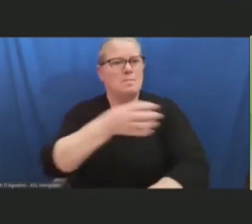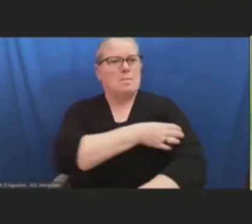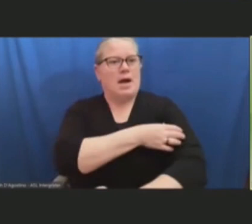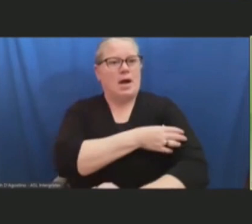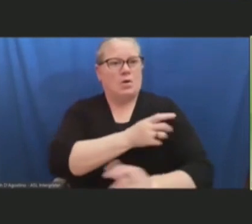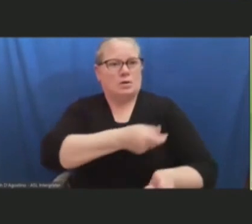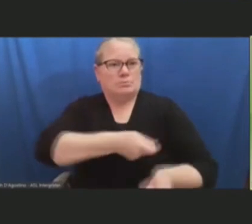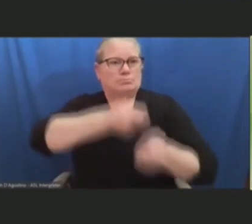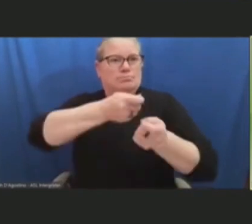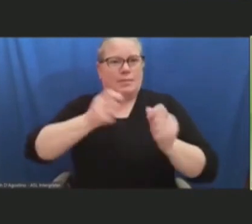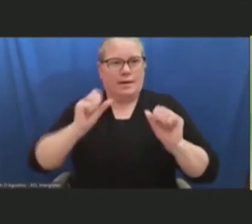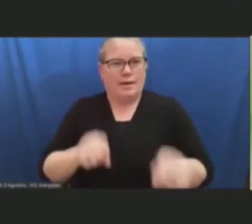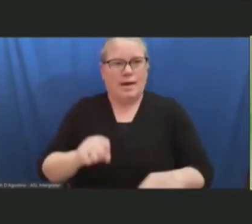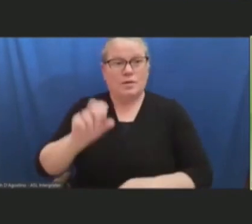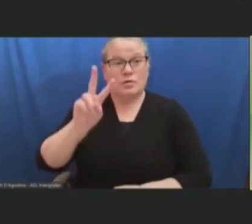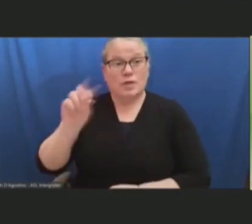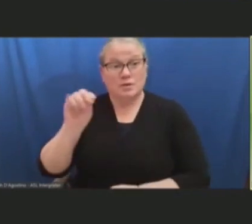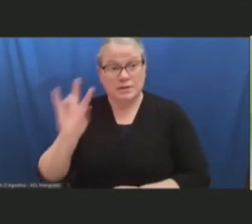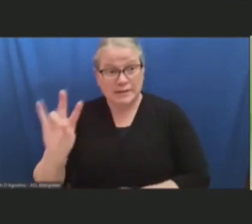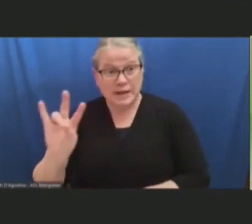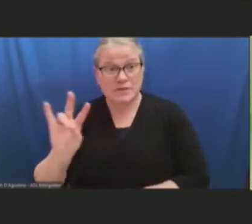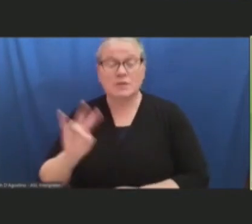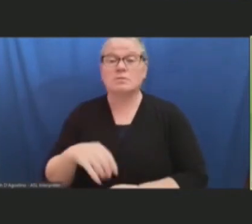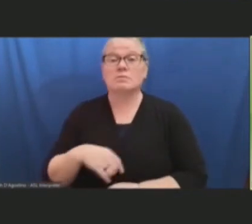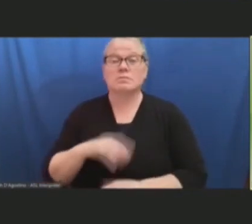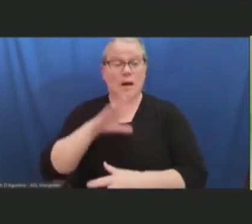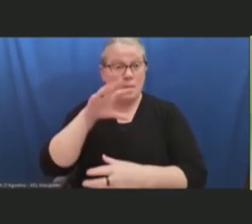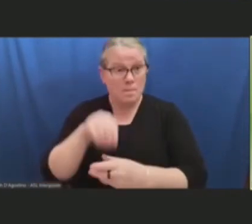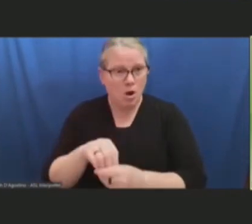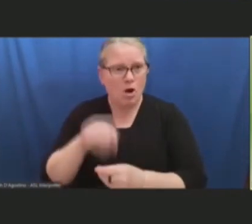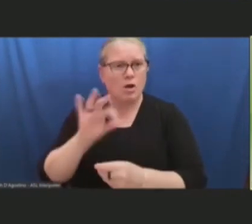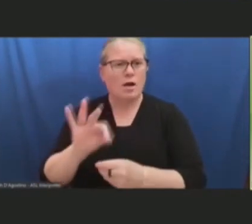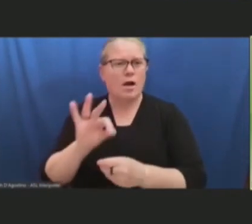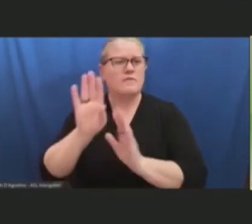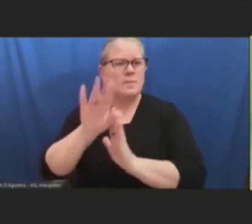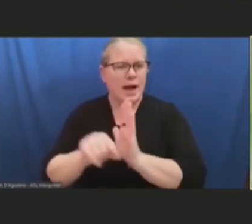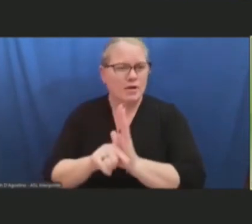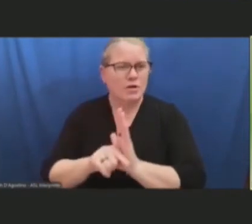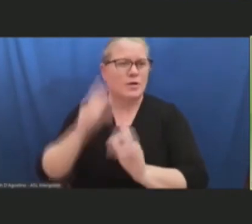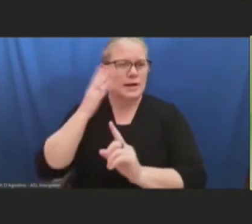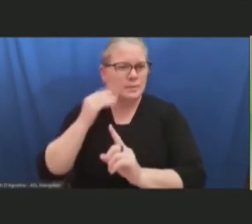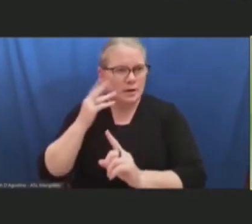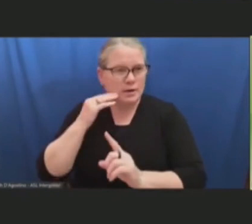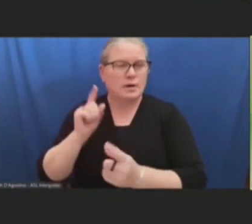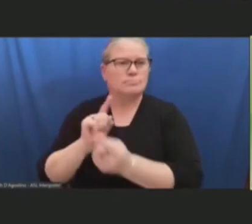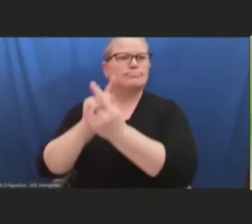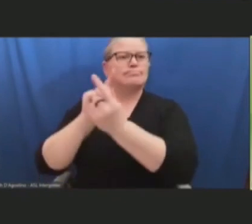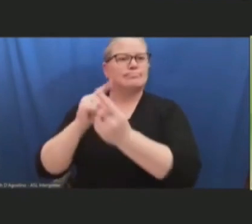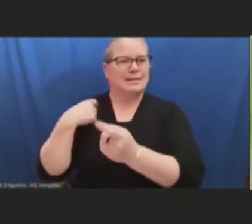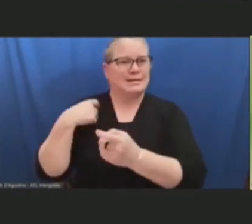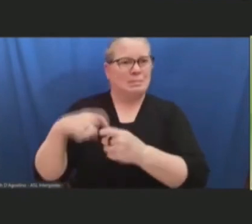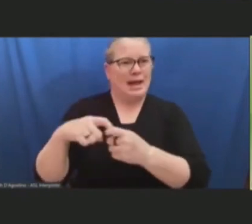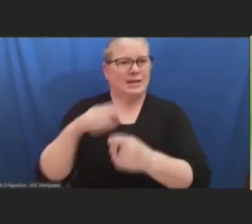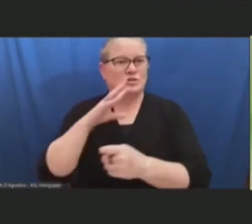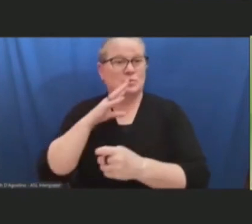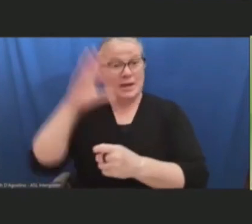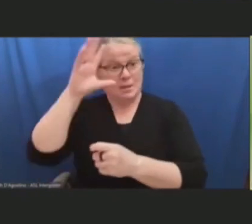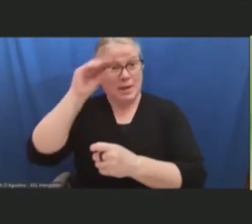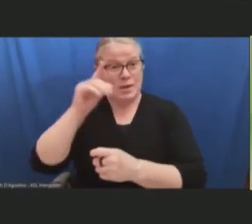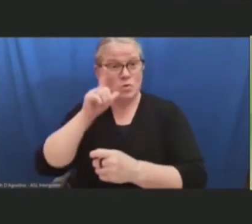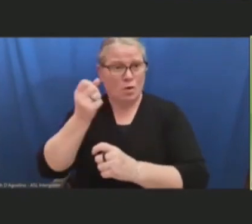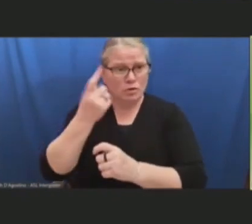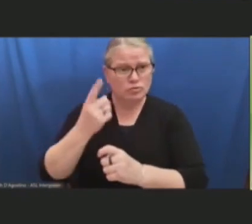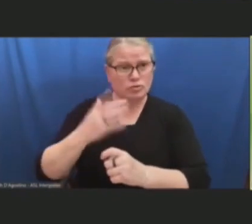I was lucky enough to find a Spanish-speaking gentleman who understood my background, understood where I was coming from, being from an underserved community, not having a